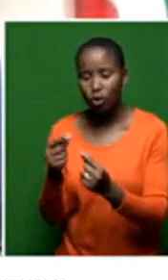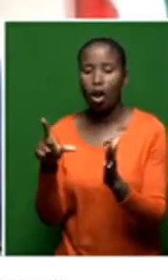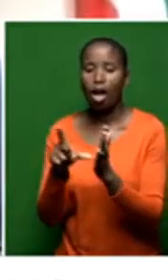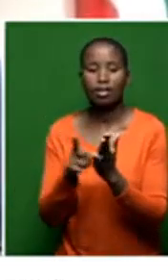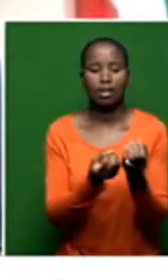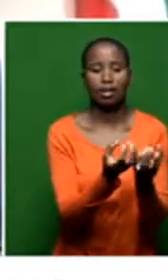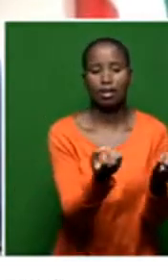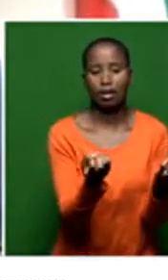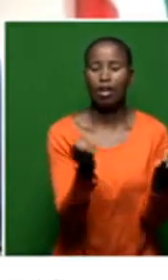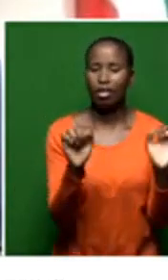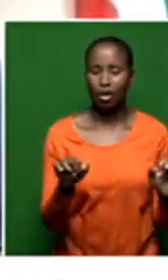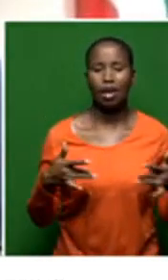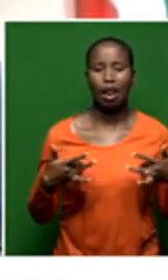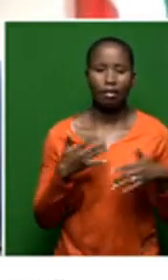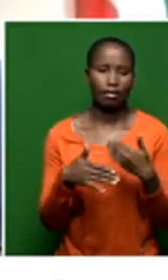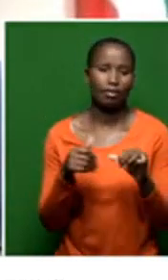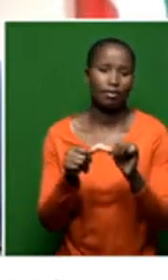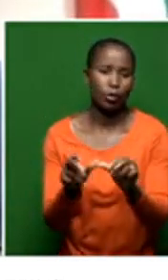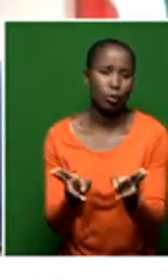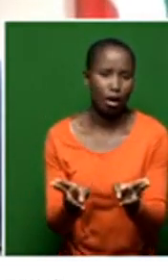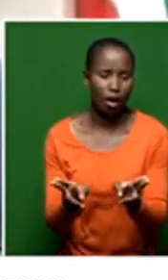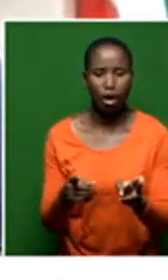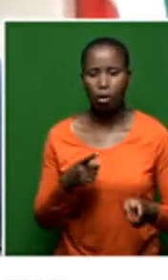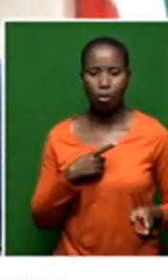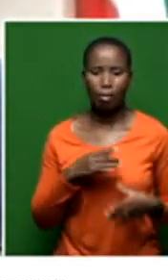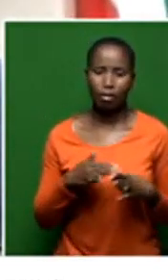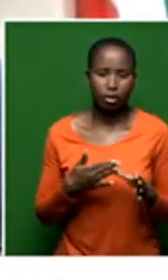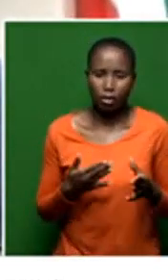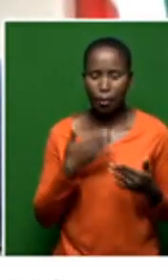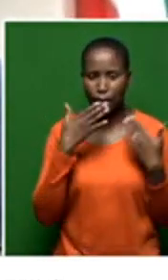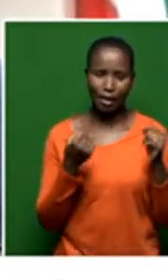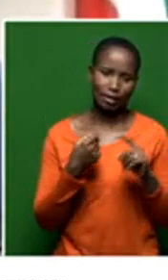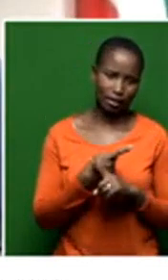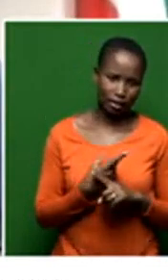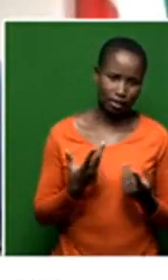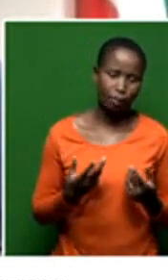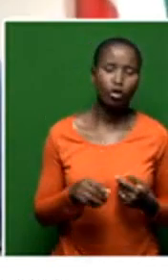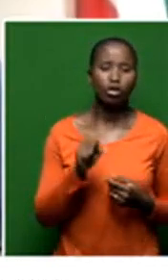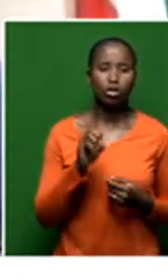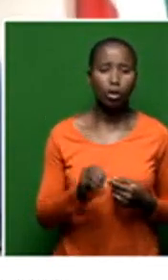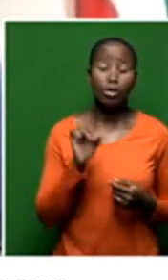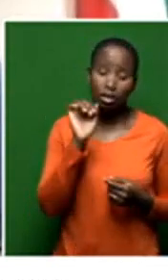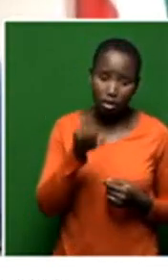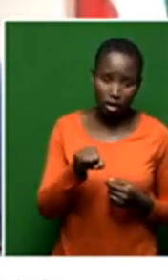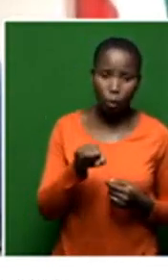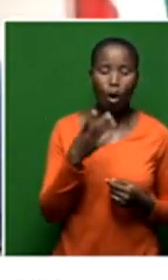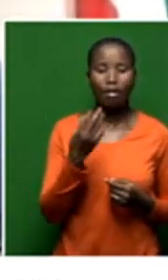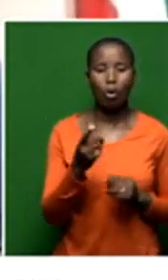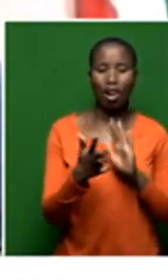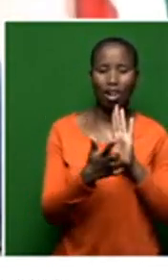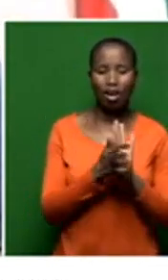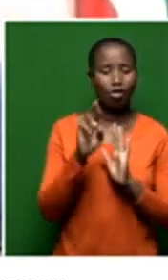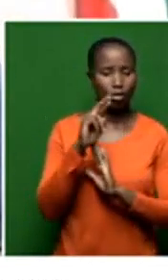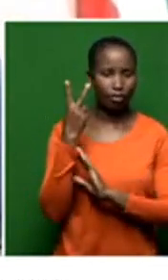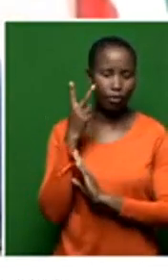and we proceed with our lives because there is no interdict. So indeed, there would be a legal review. We will go